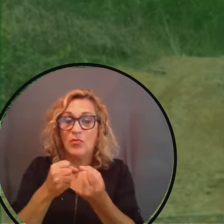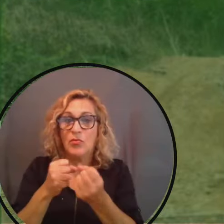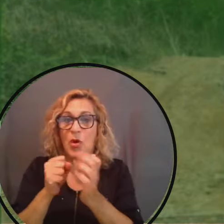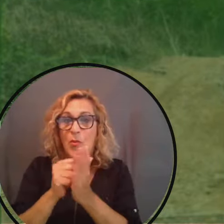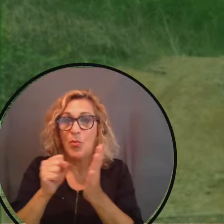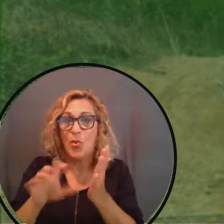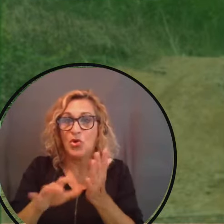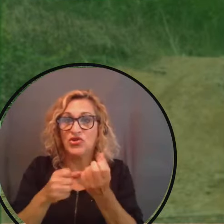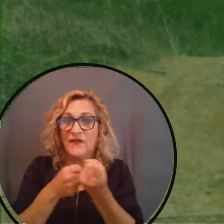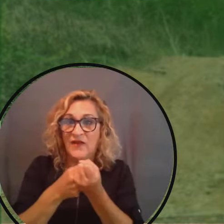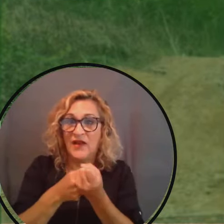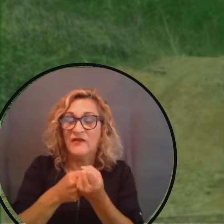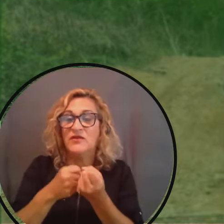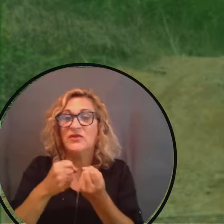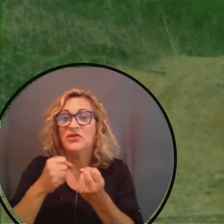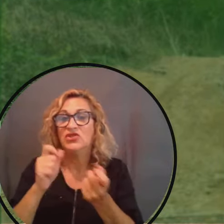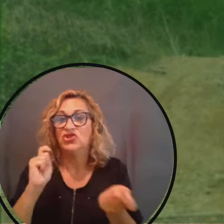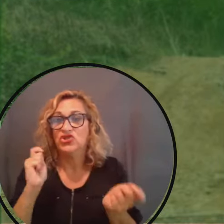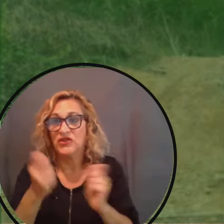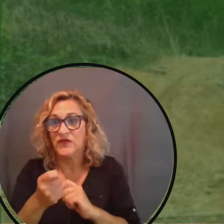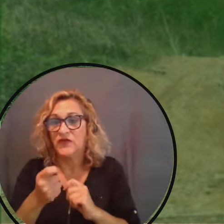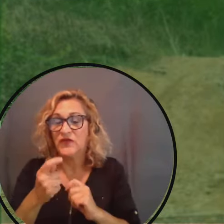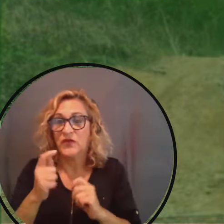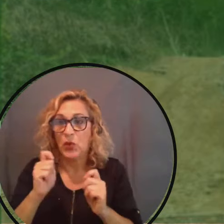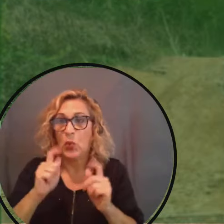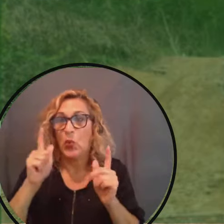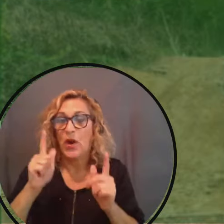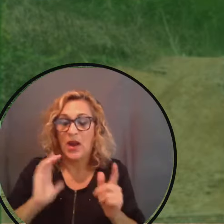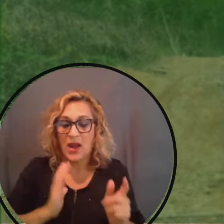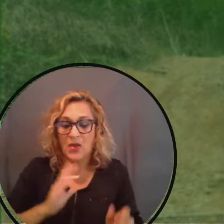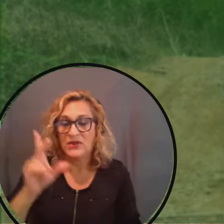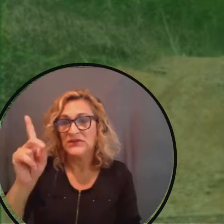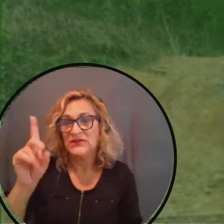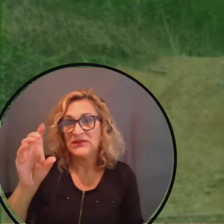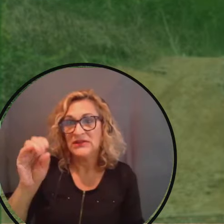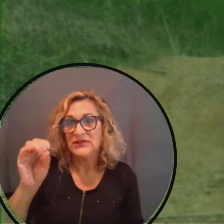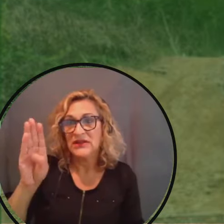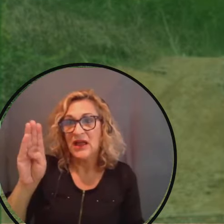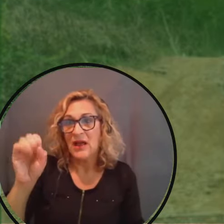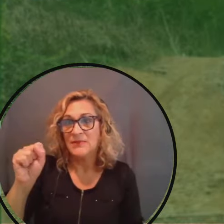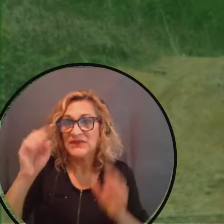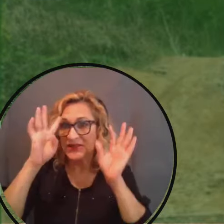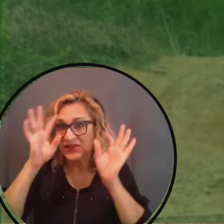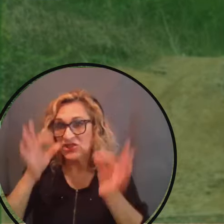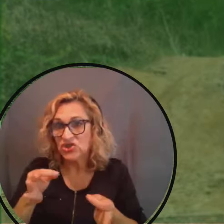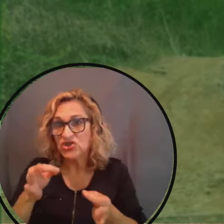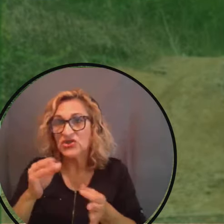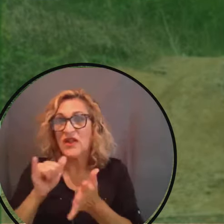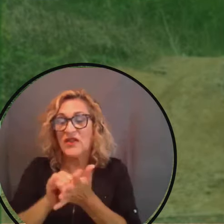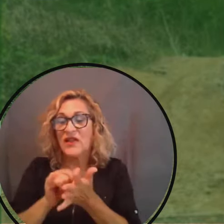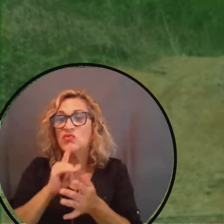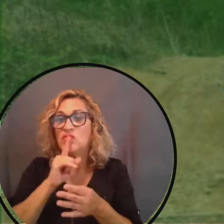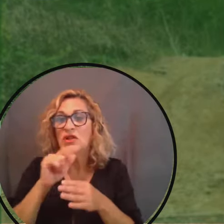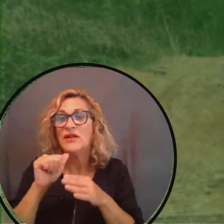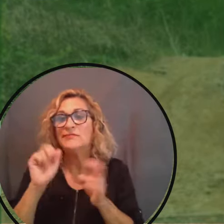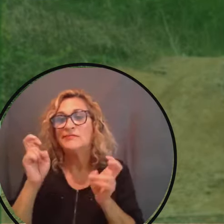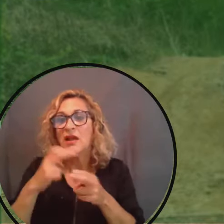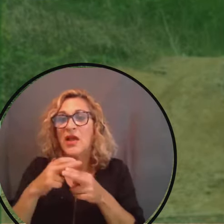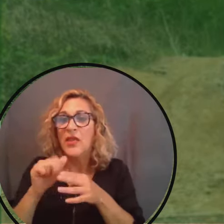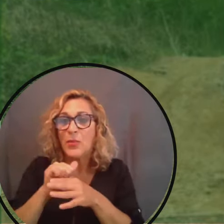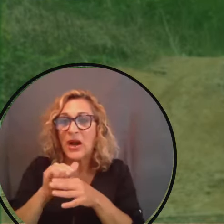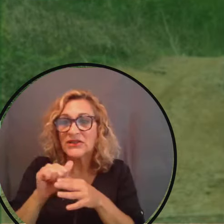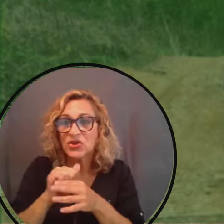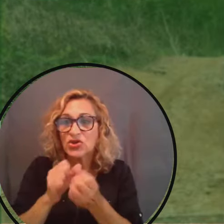the wake of the Dobbs decision. We expected that our work was going to look more like the practical support side of our work,